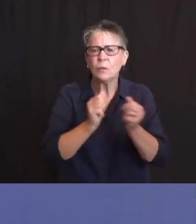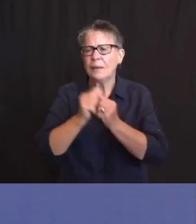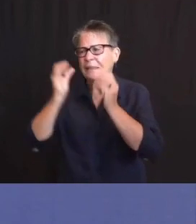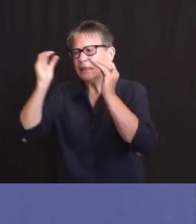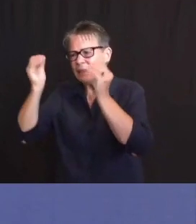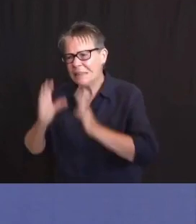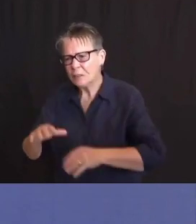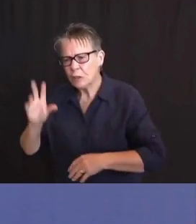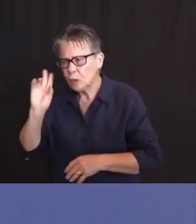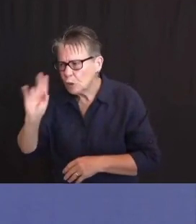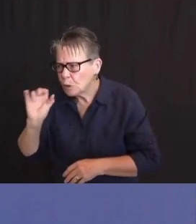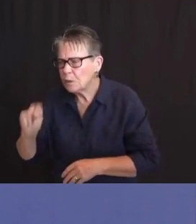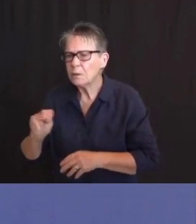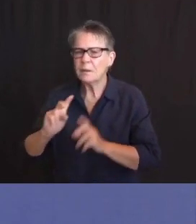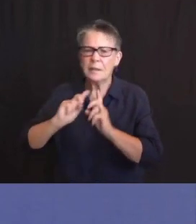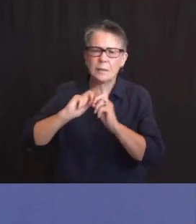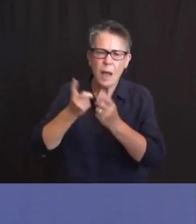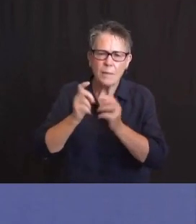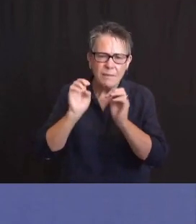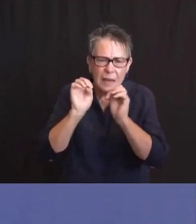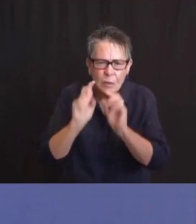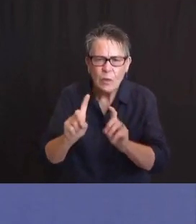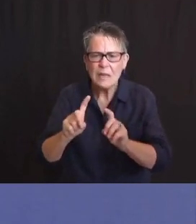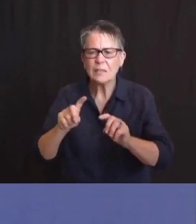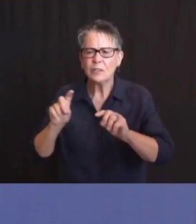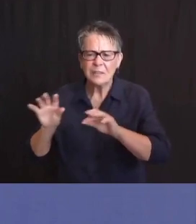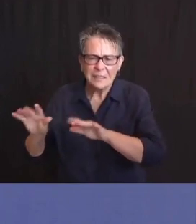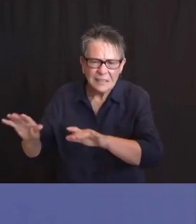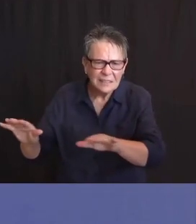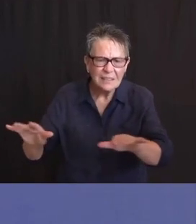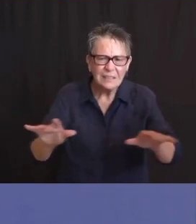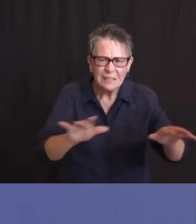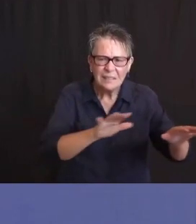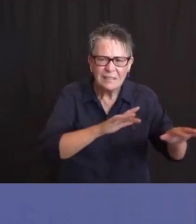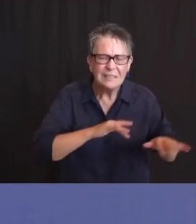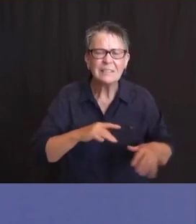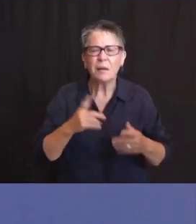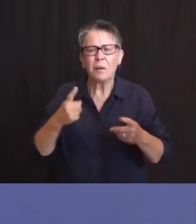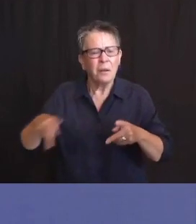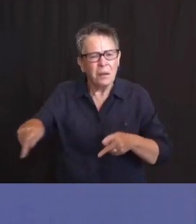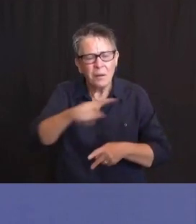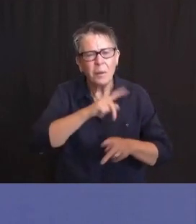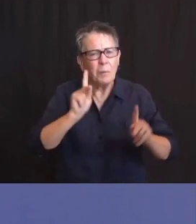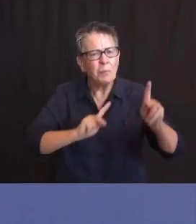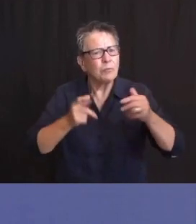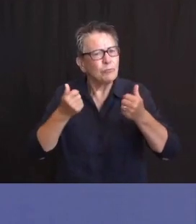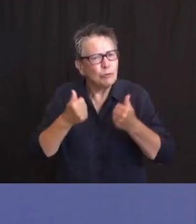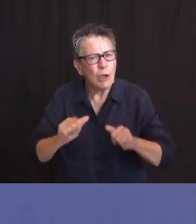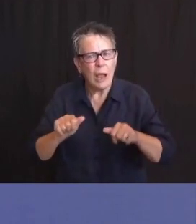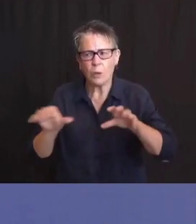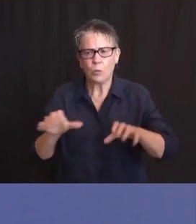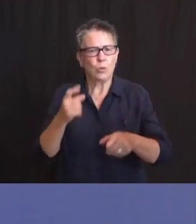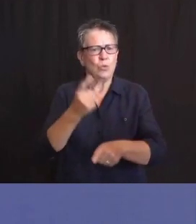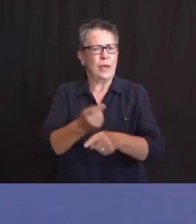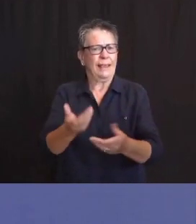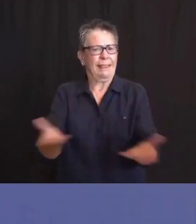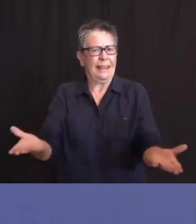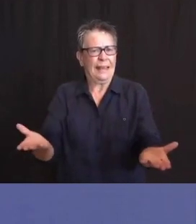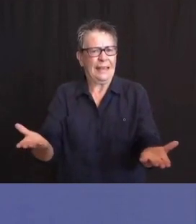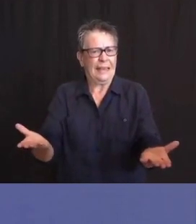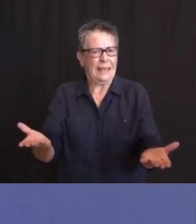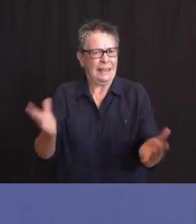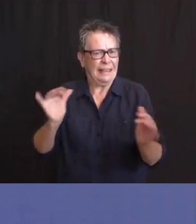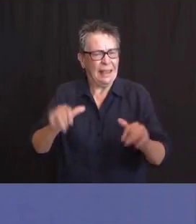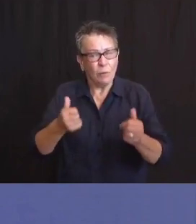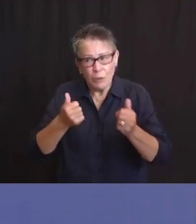And listen, I think everyone's trying to get to the right place here, and I commend the fact that everyone is doing that. And whether or